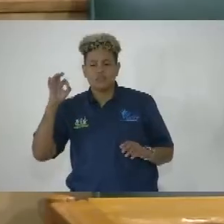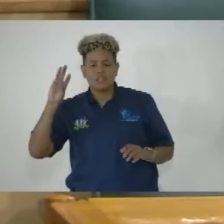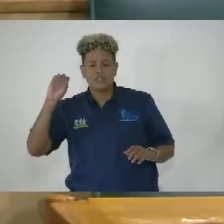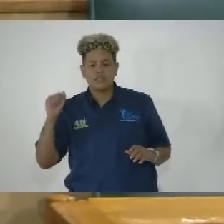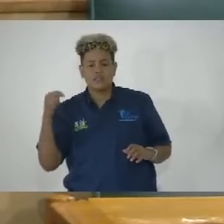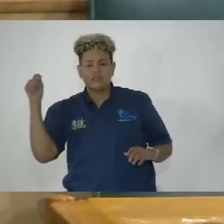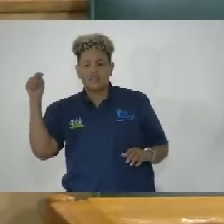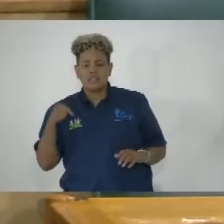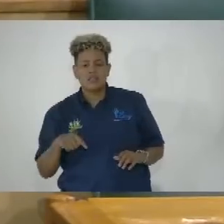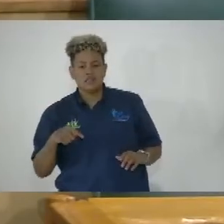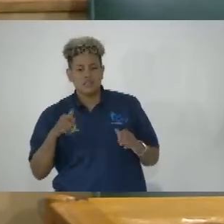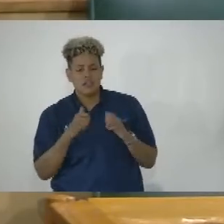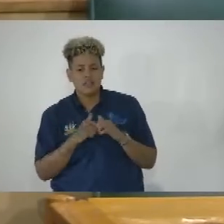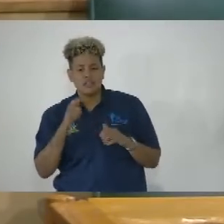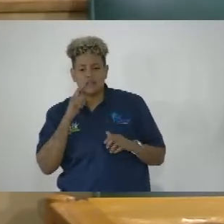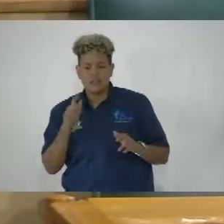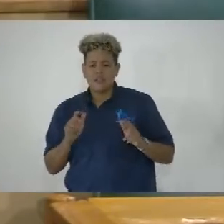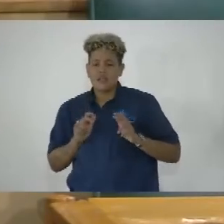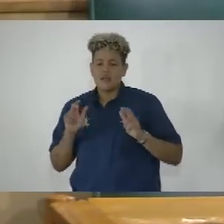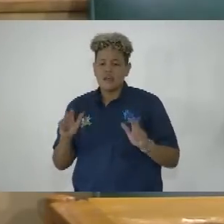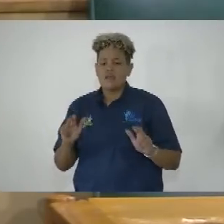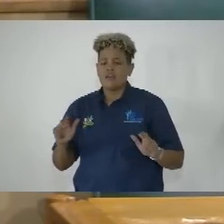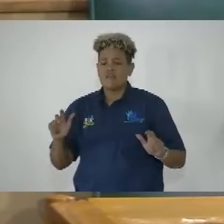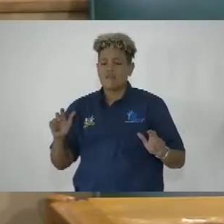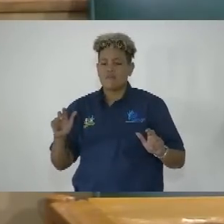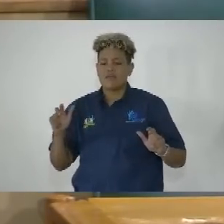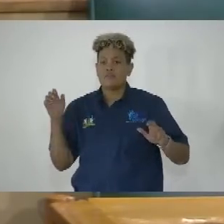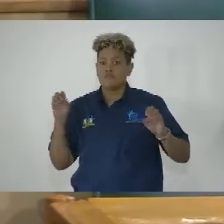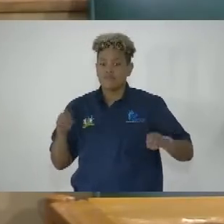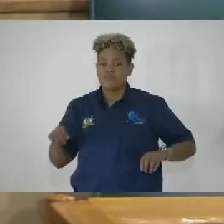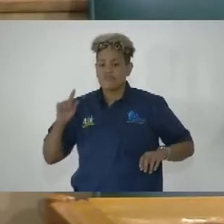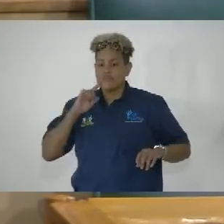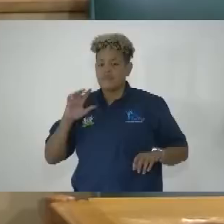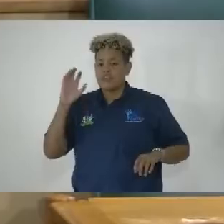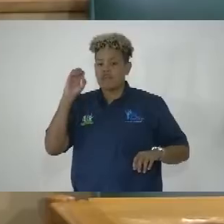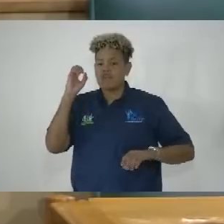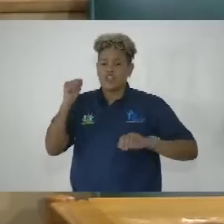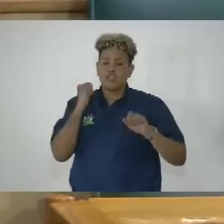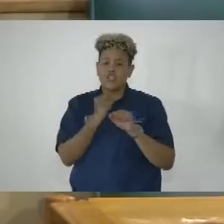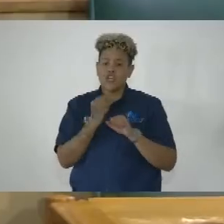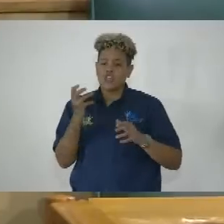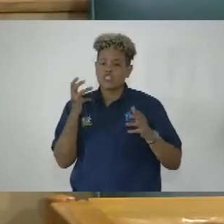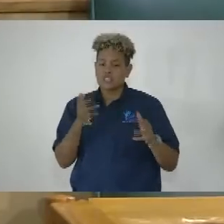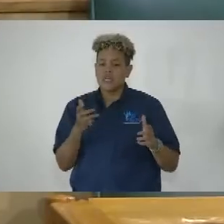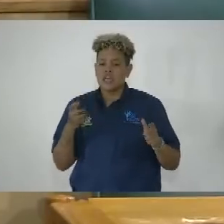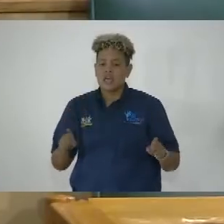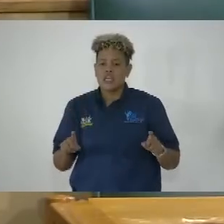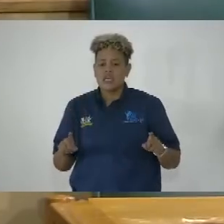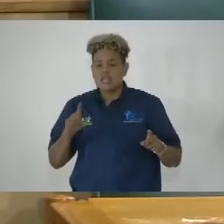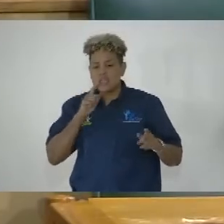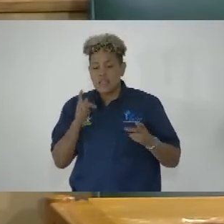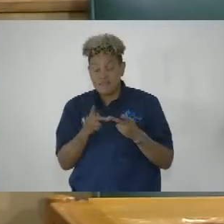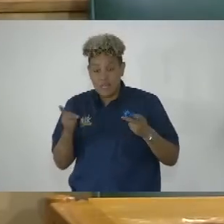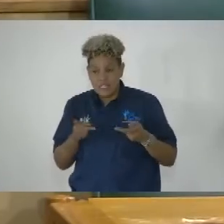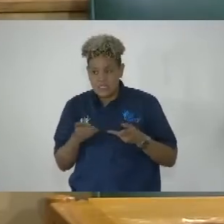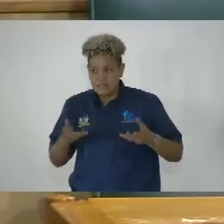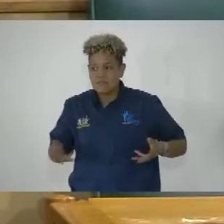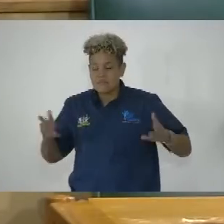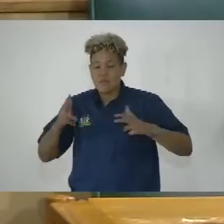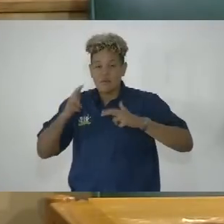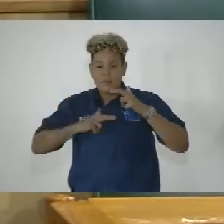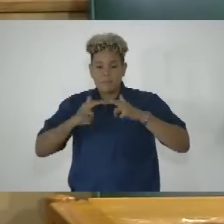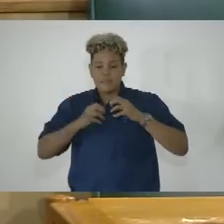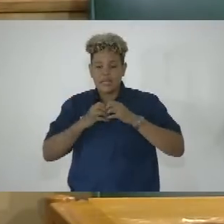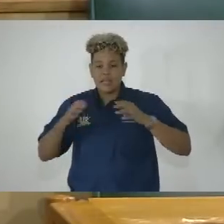They came with an investment horizon of 50 years. The facilities were built